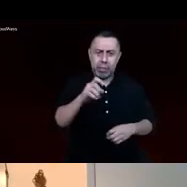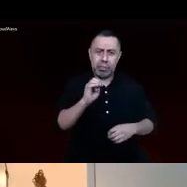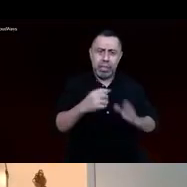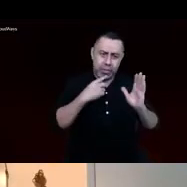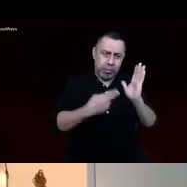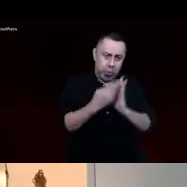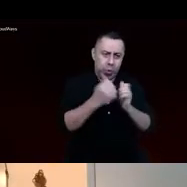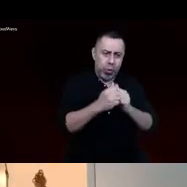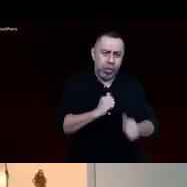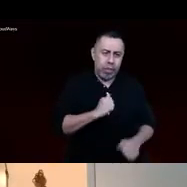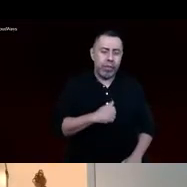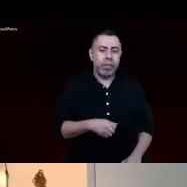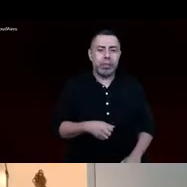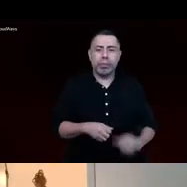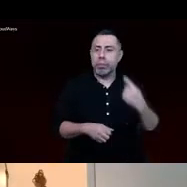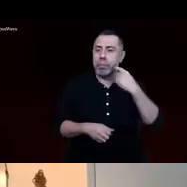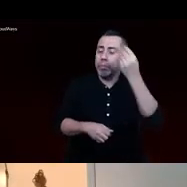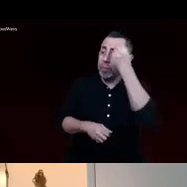Mom.